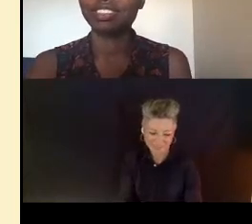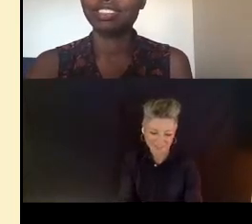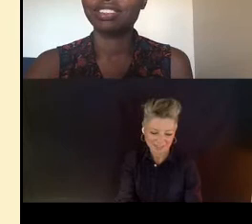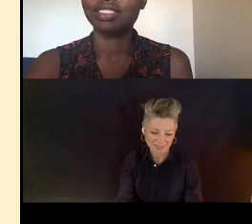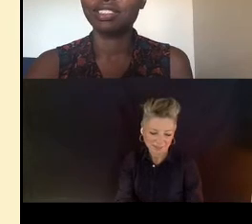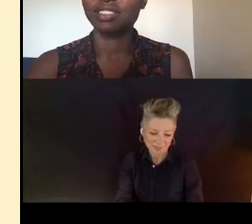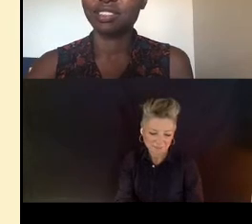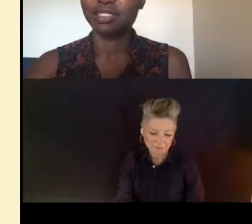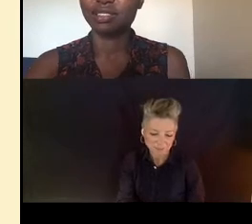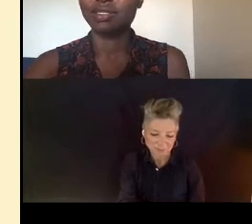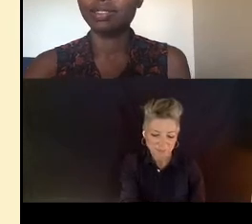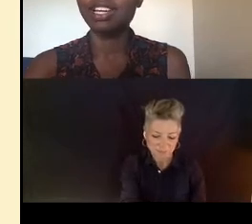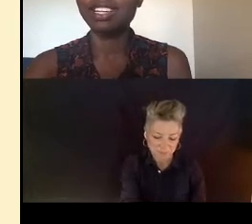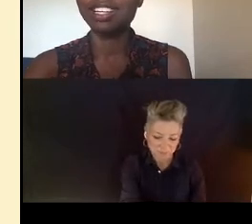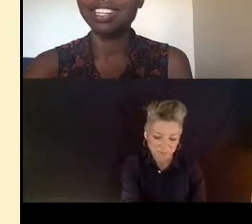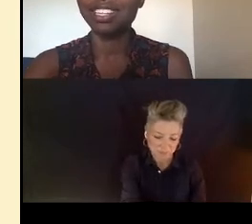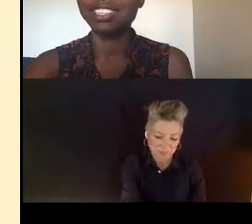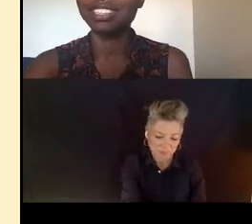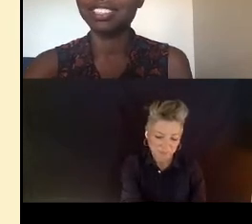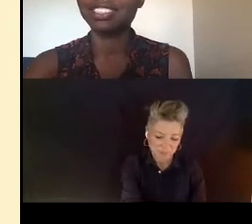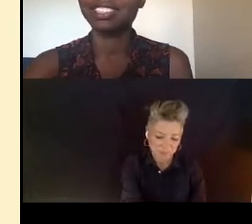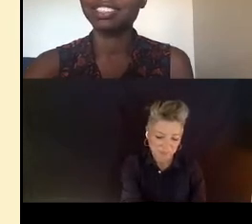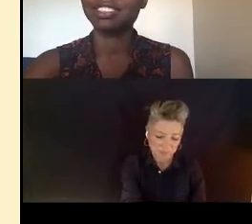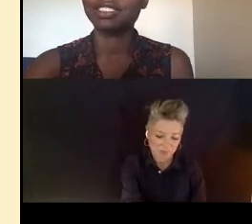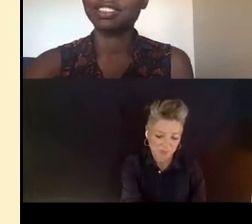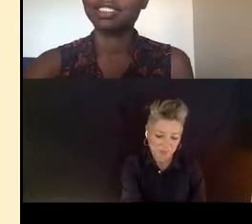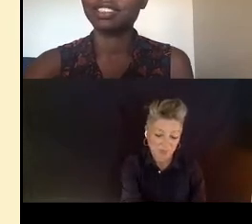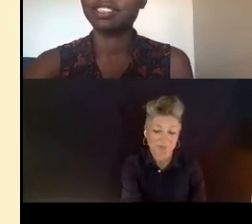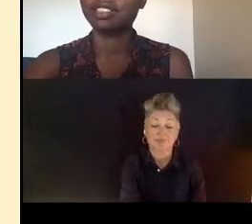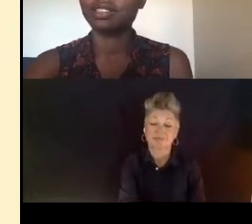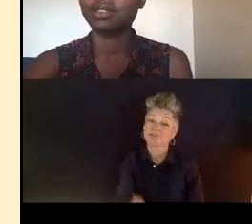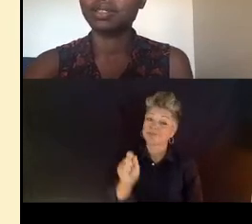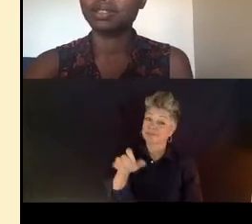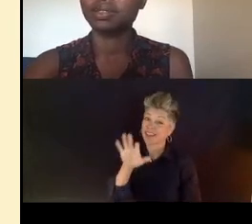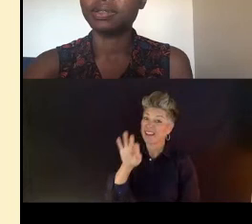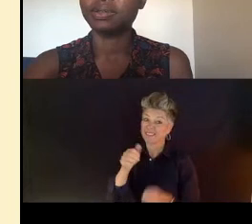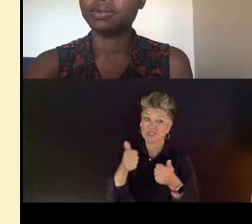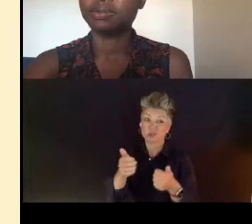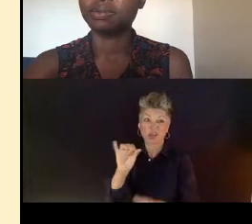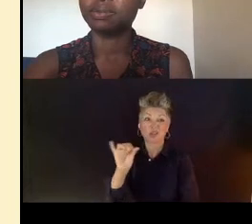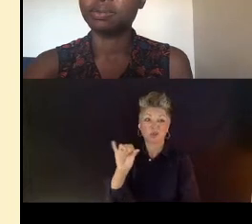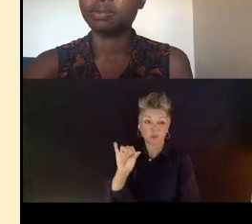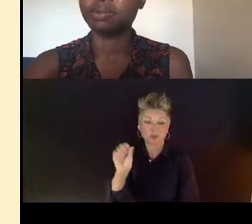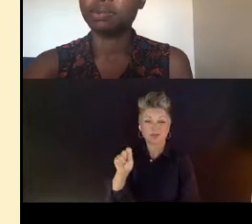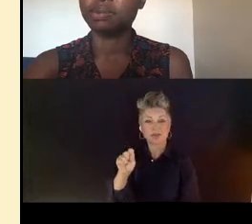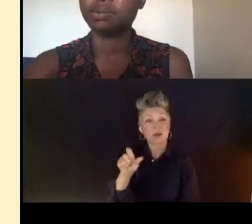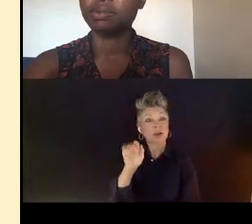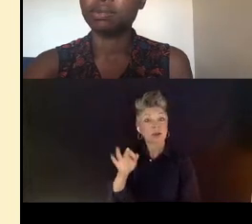Yeah, F is great. F is great too. And we didn't mention if you wanted a super